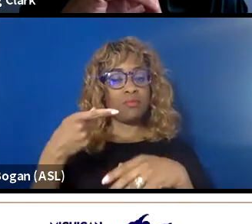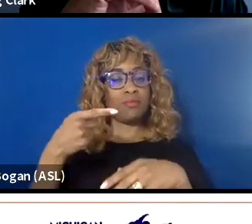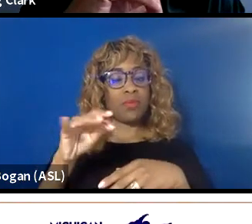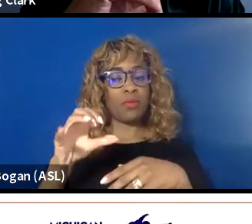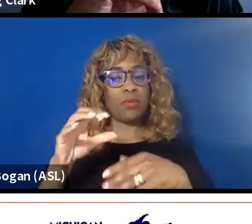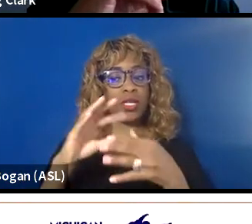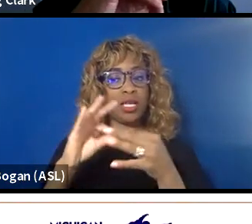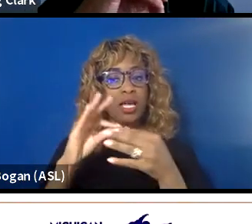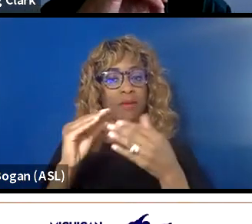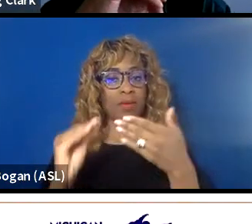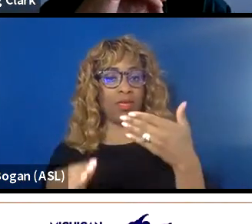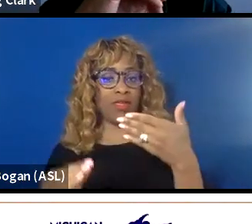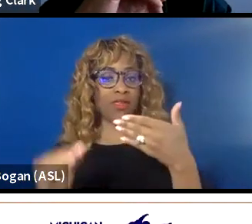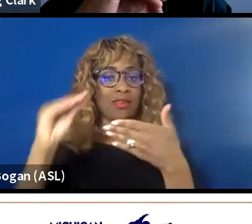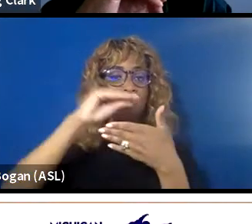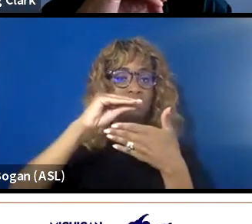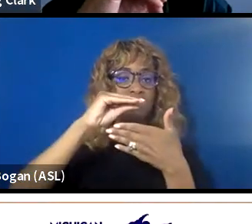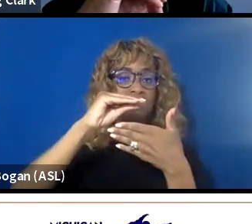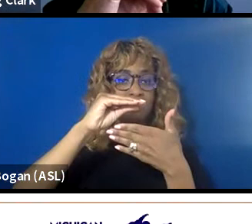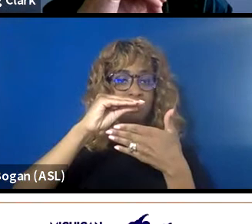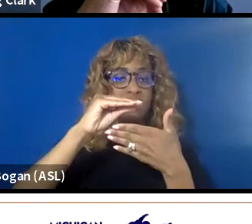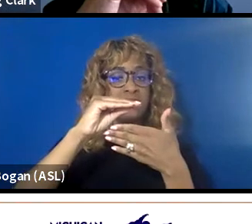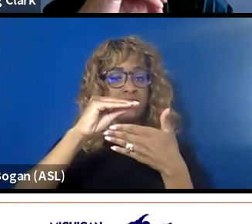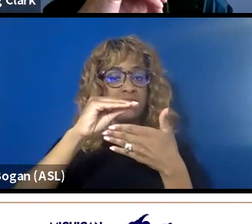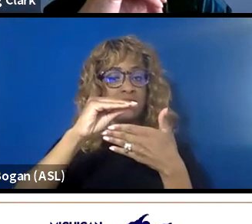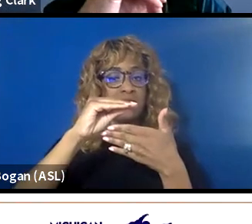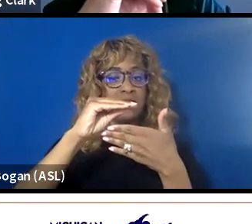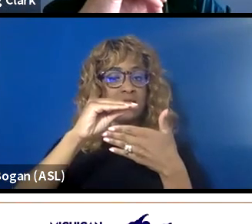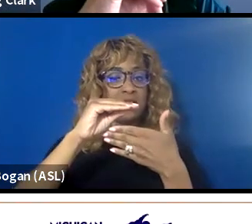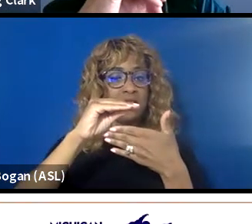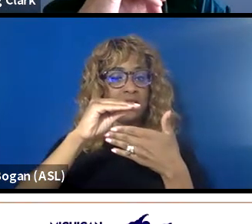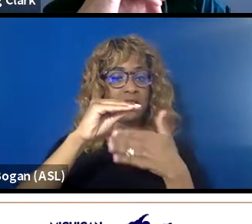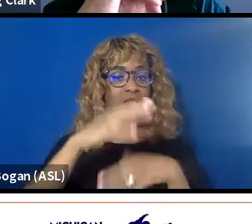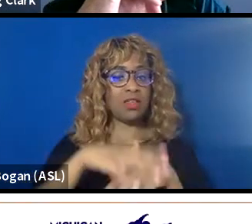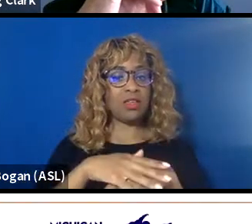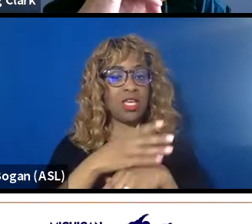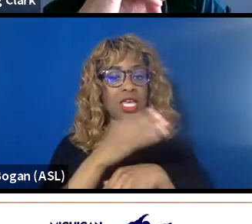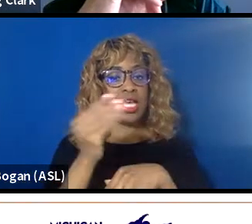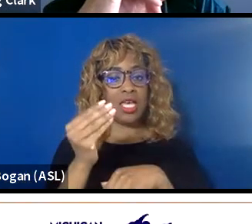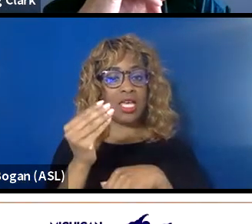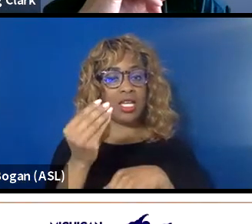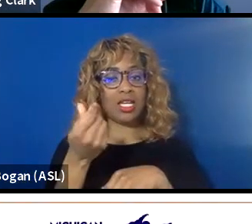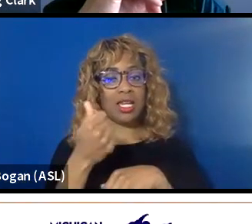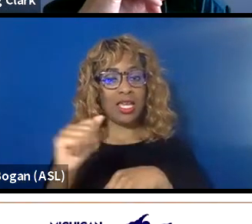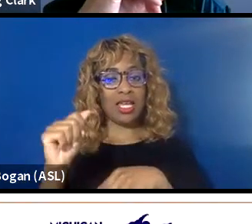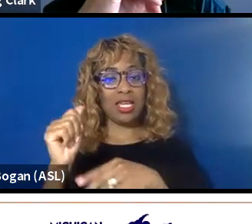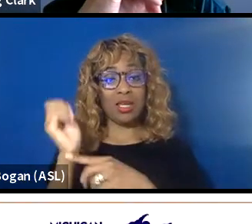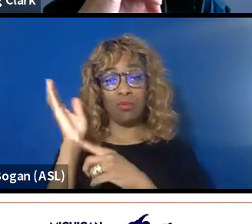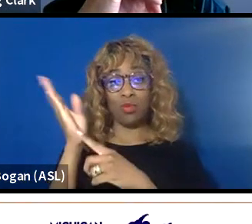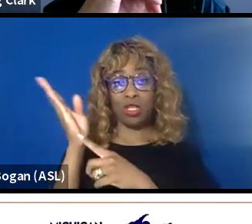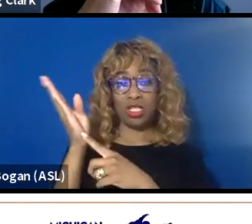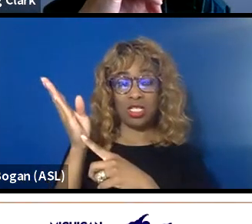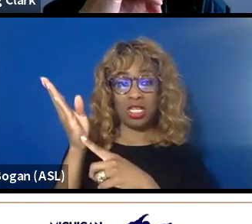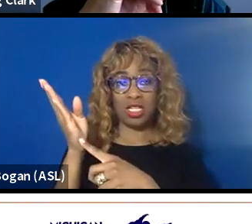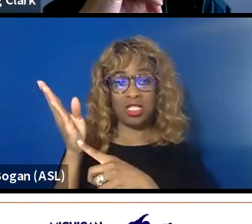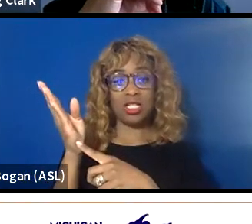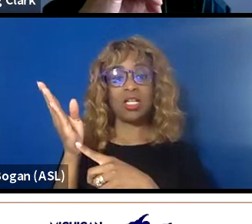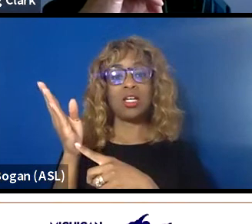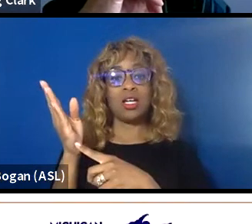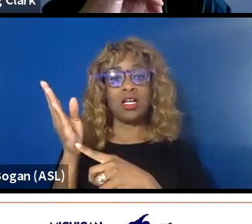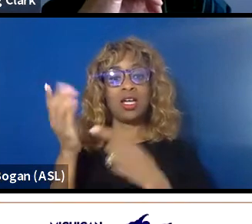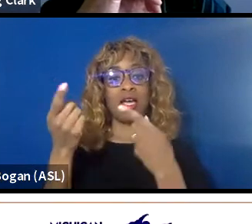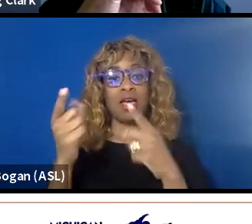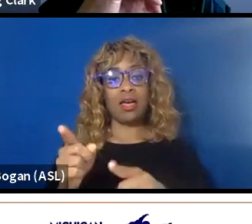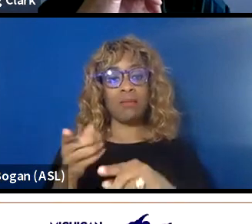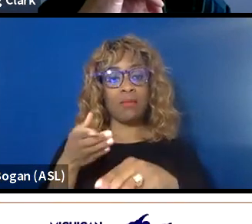period back up on the agenda. And that any presentations appear on the